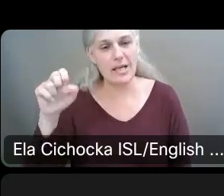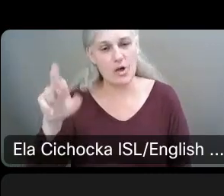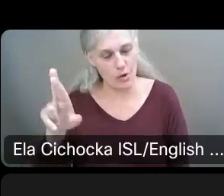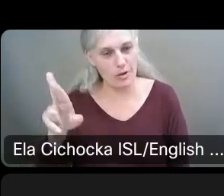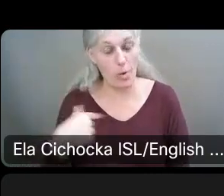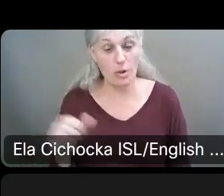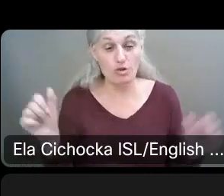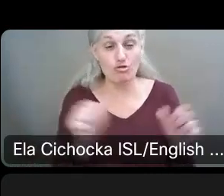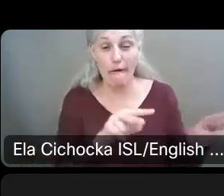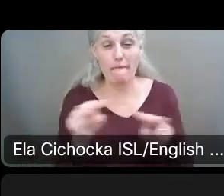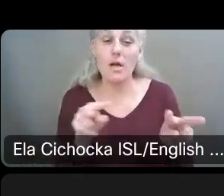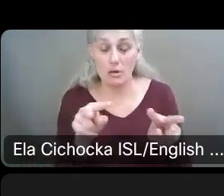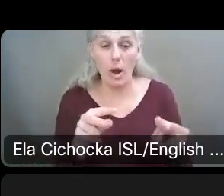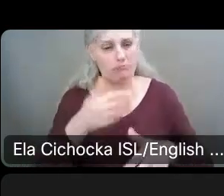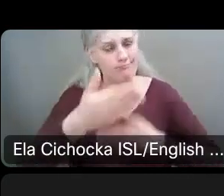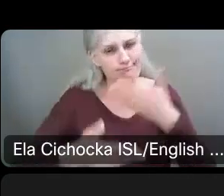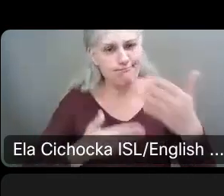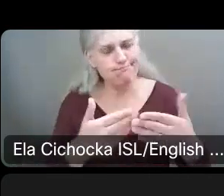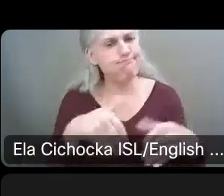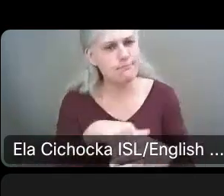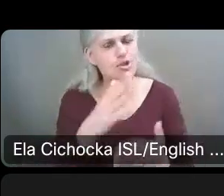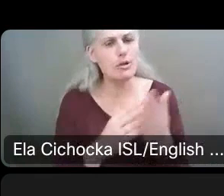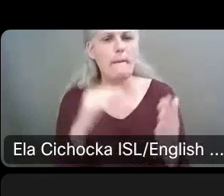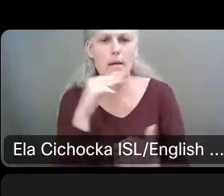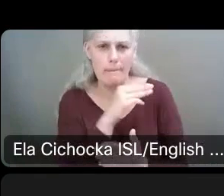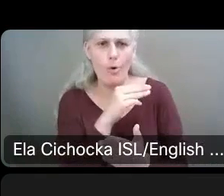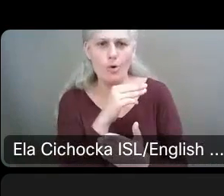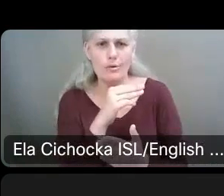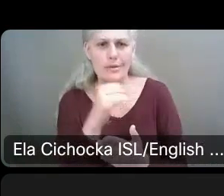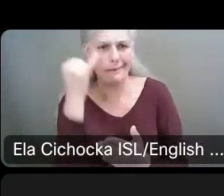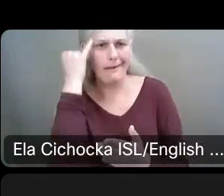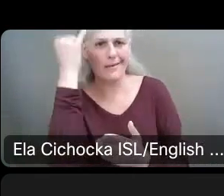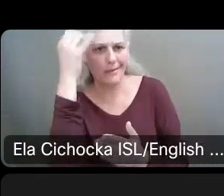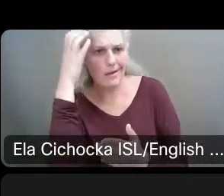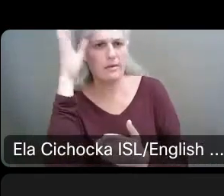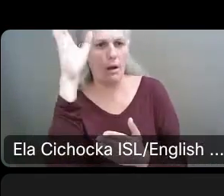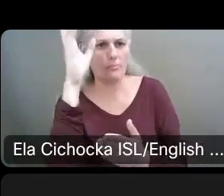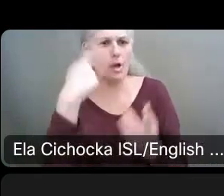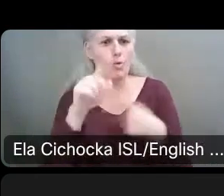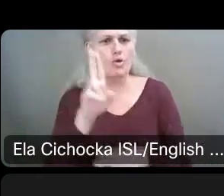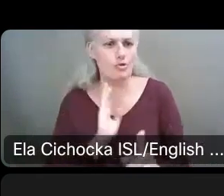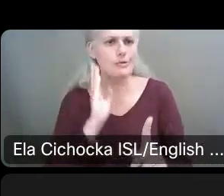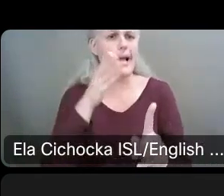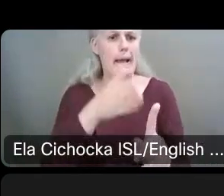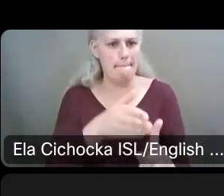short video, I think he has described, some of the key concepts and directions we should all be going